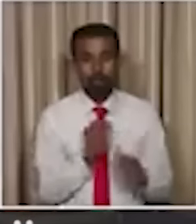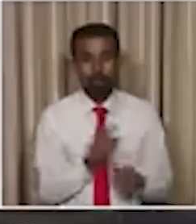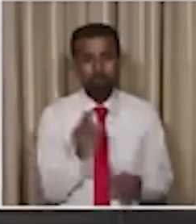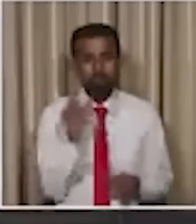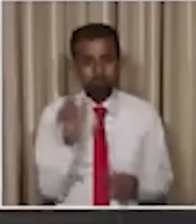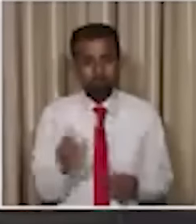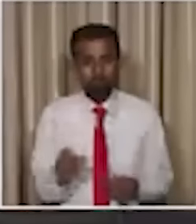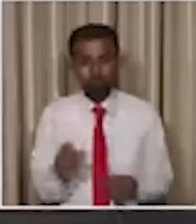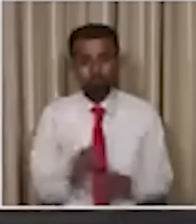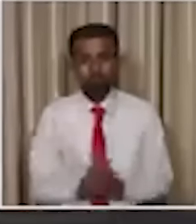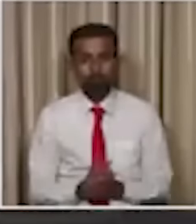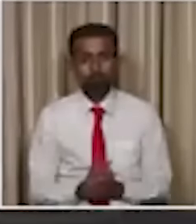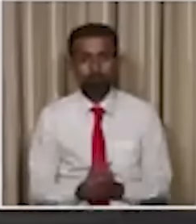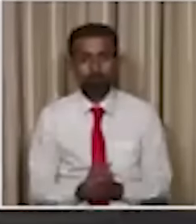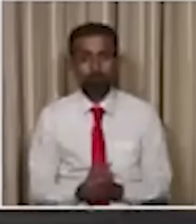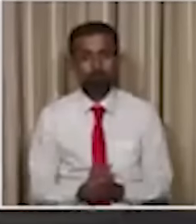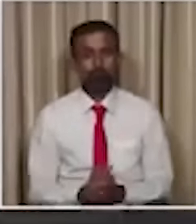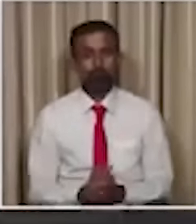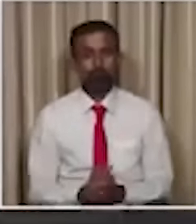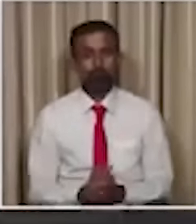executed a police officer in order to obtain the officer's firearm.